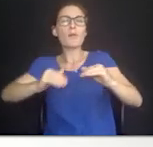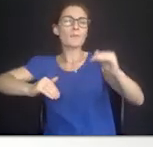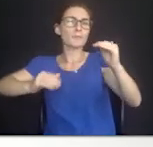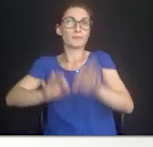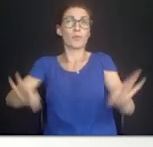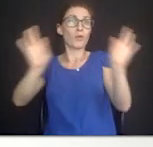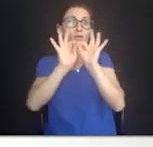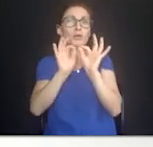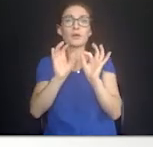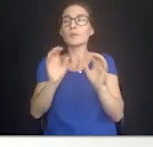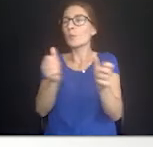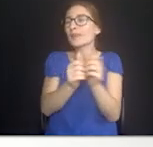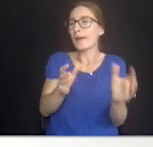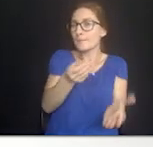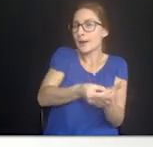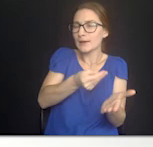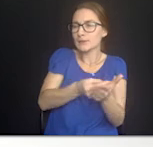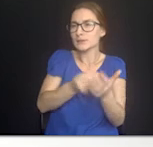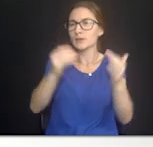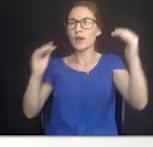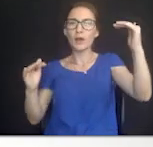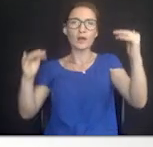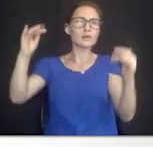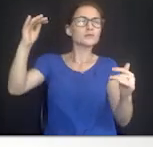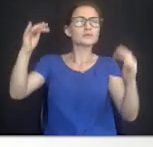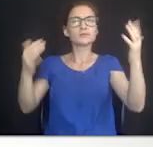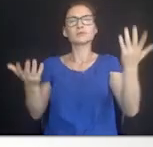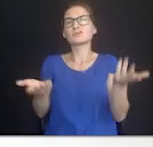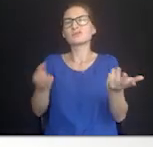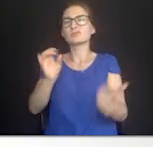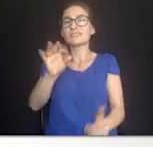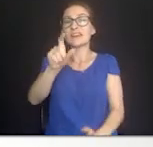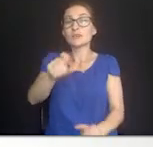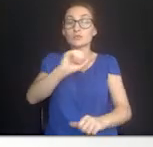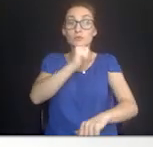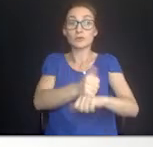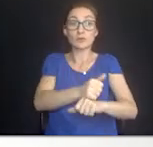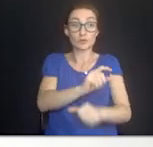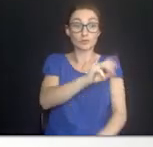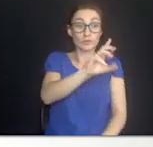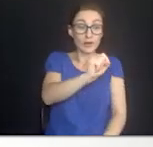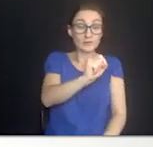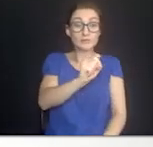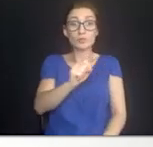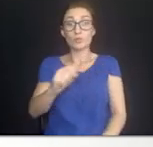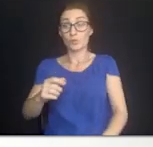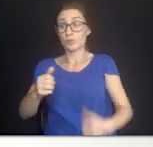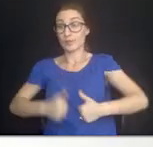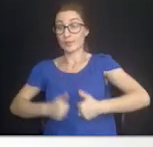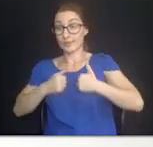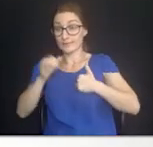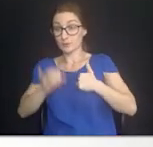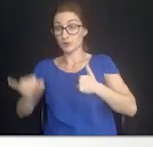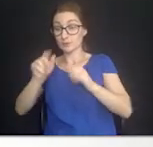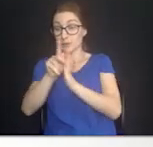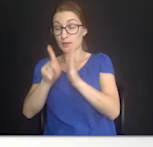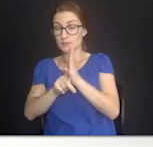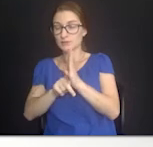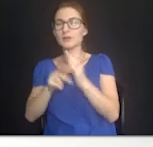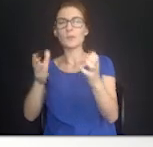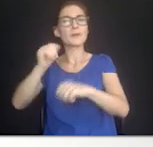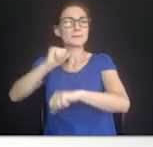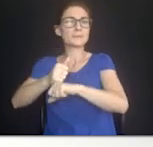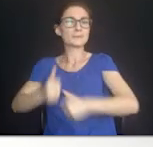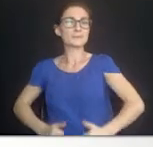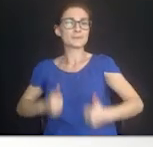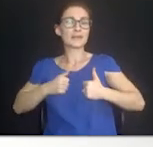nothing, right? And so I always talk to a parent, I'm like, if I have to do a trust or a life insurance policy, I want to do a life insurance policy first. Why? Well,